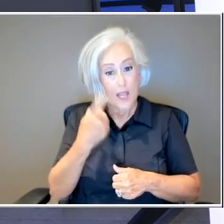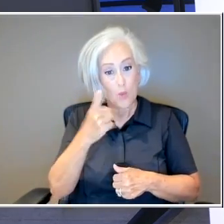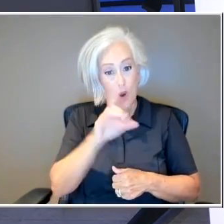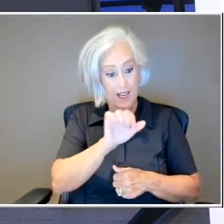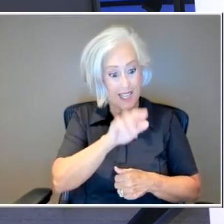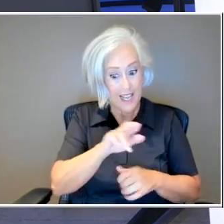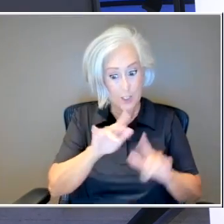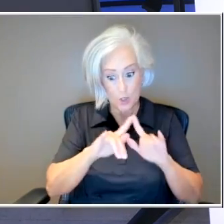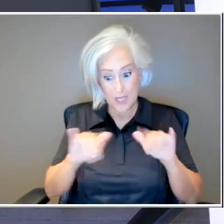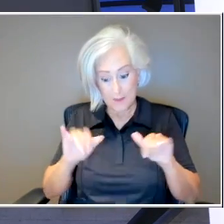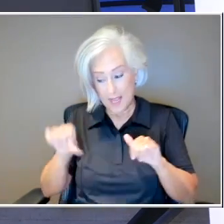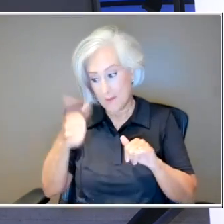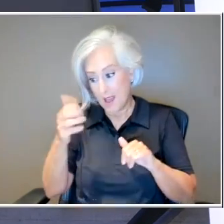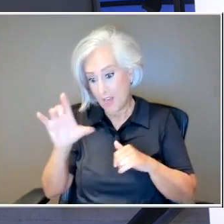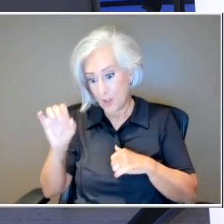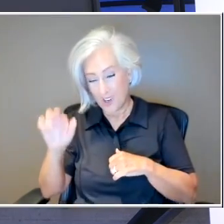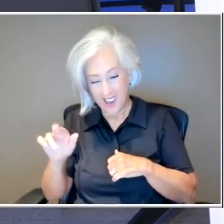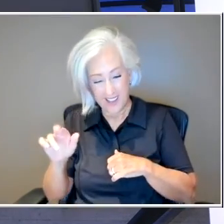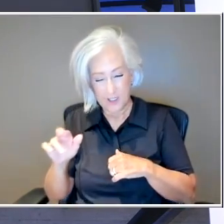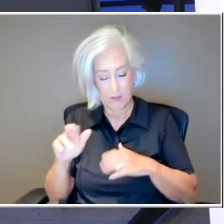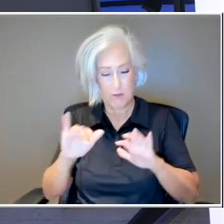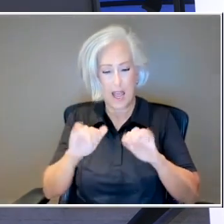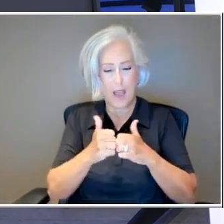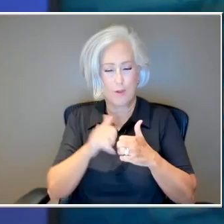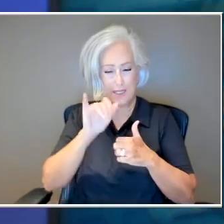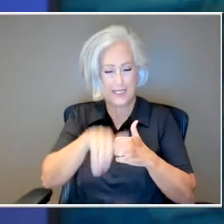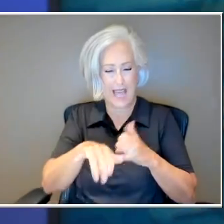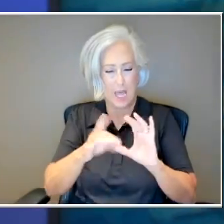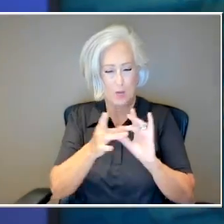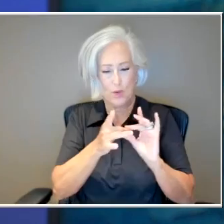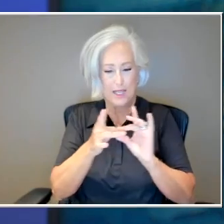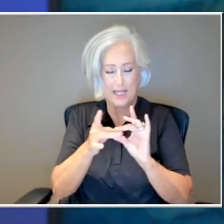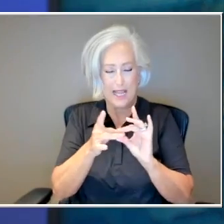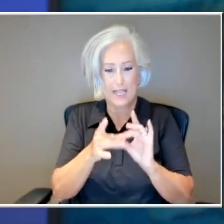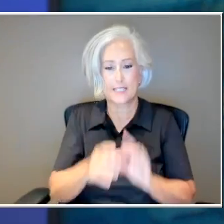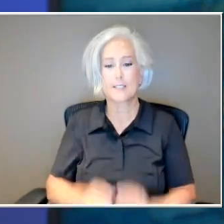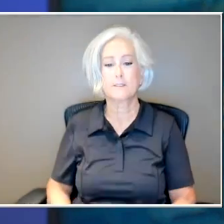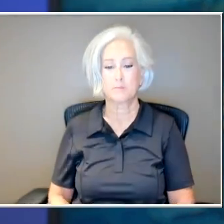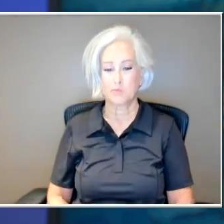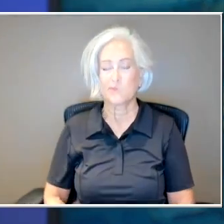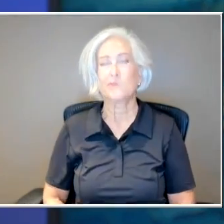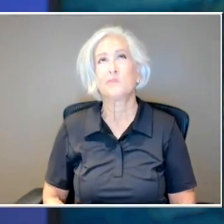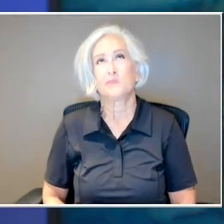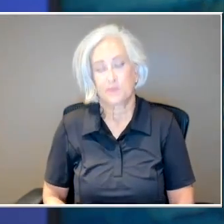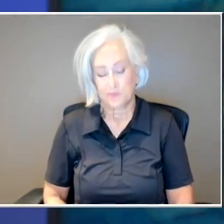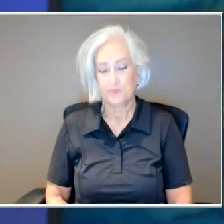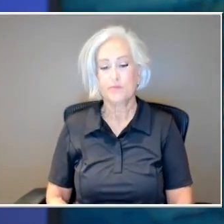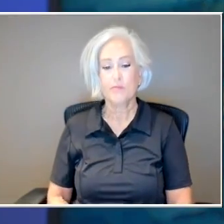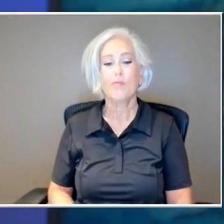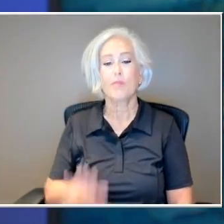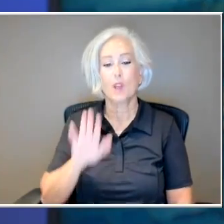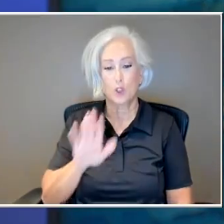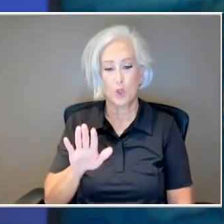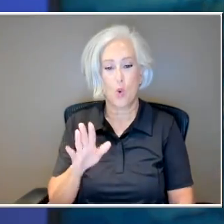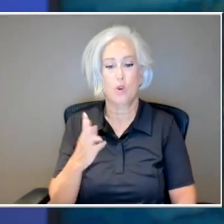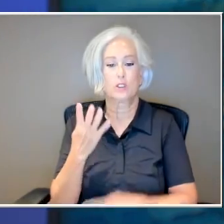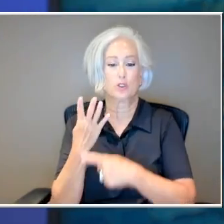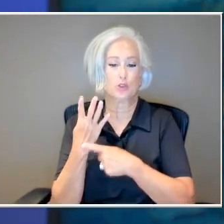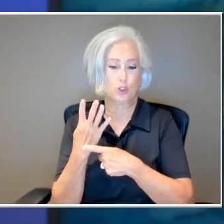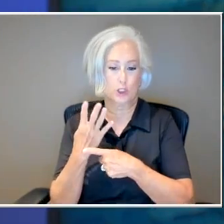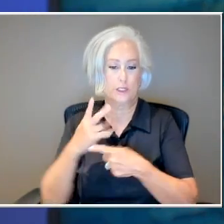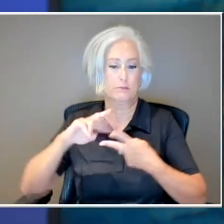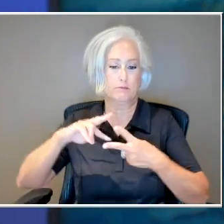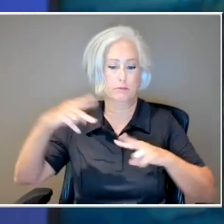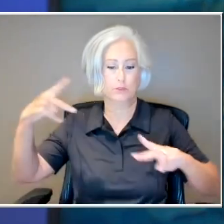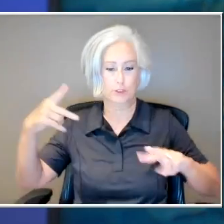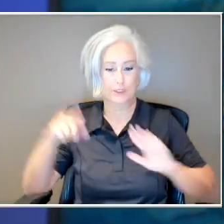that's a connection? Well, so yeah. right. Well, so your genetic testing was negative, but we do know that